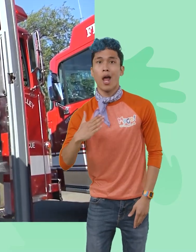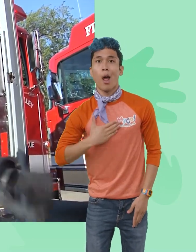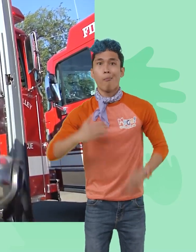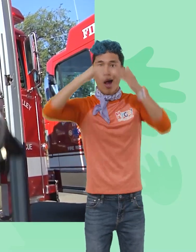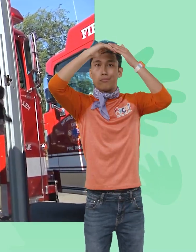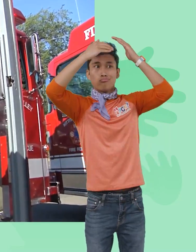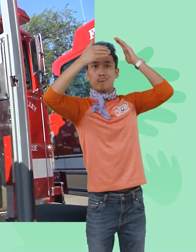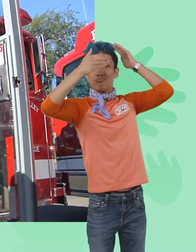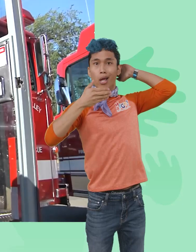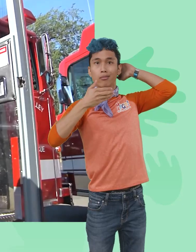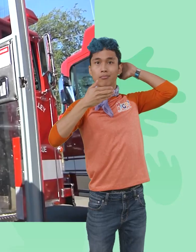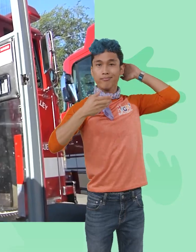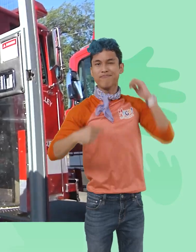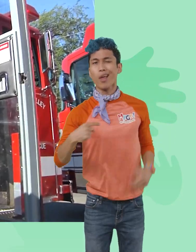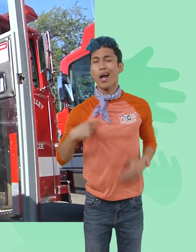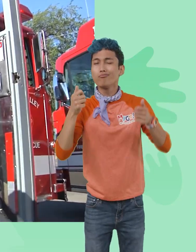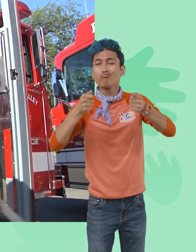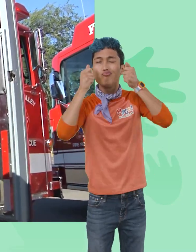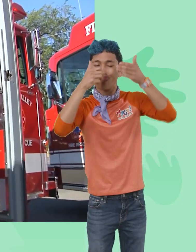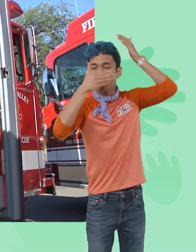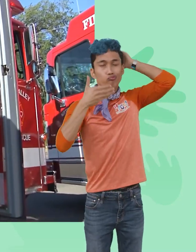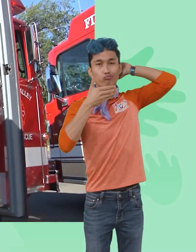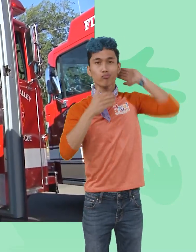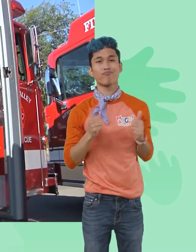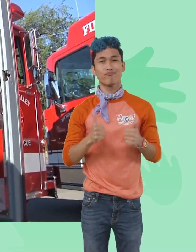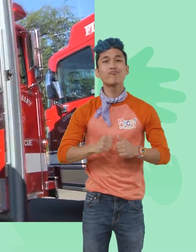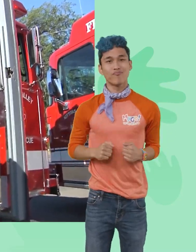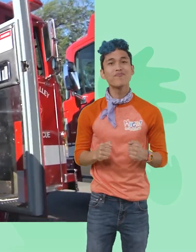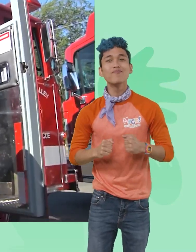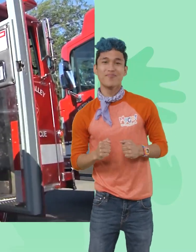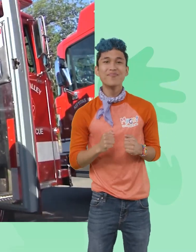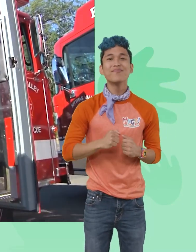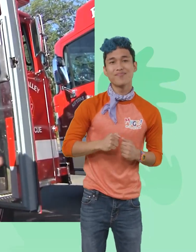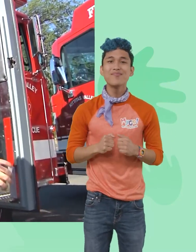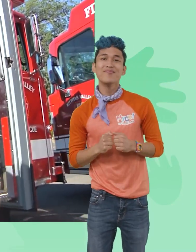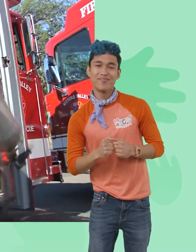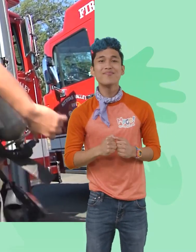here, this is my mask. So let me put it on.